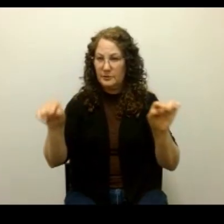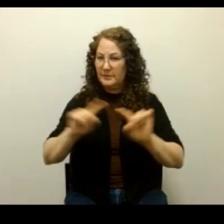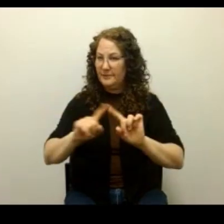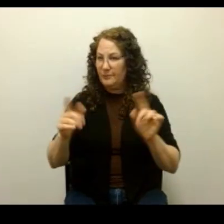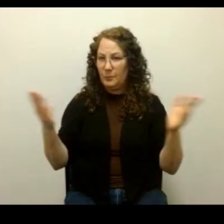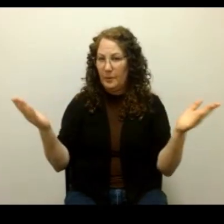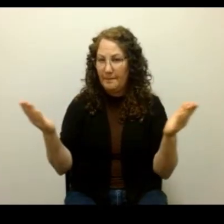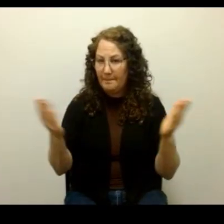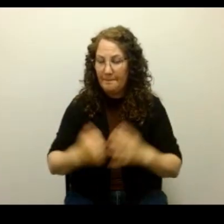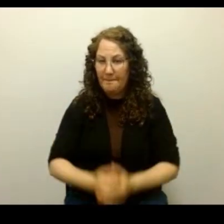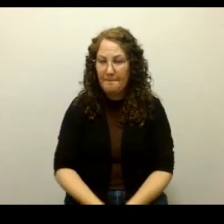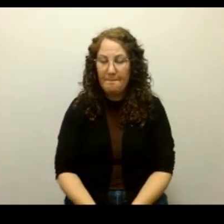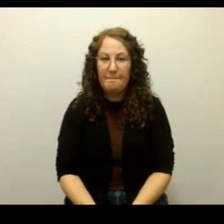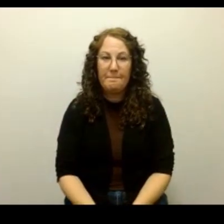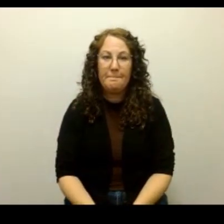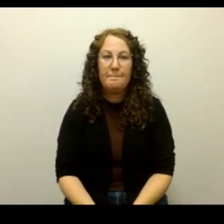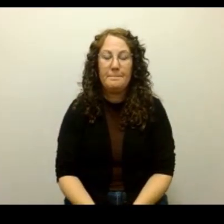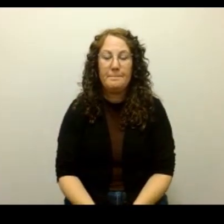knowledge?